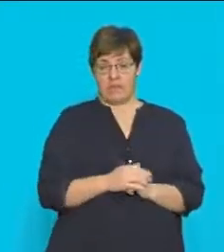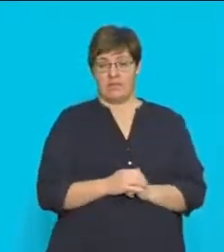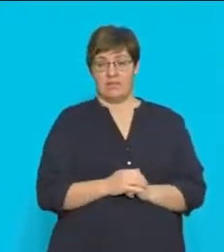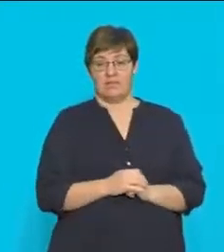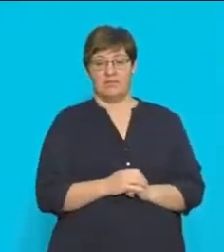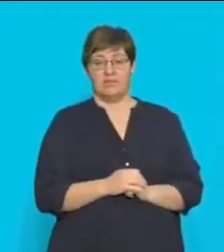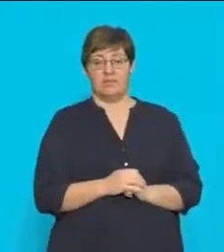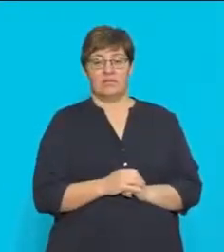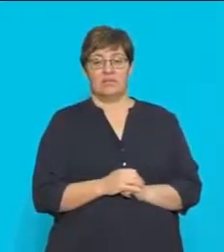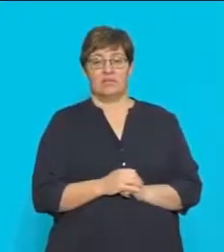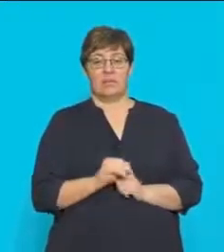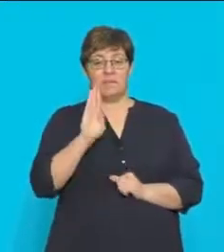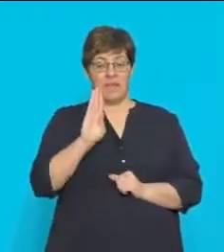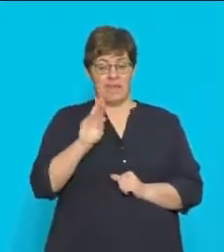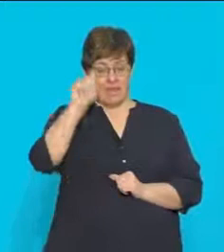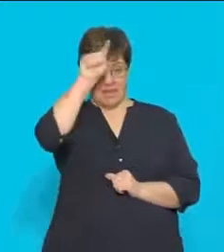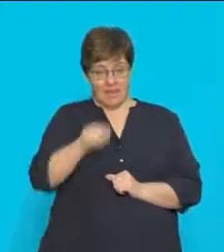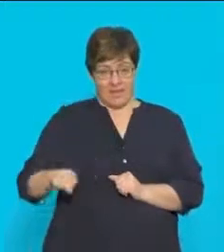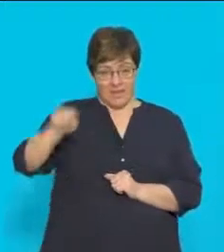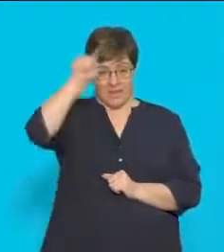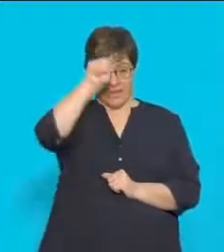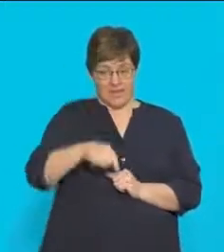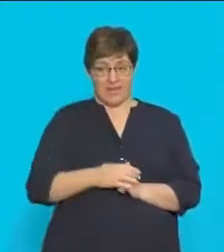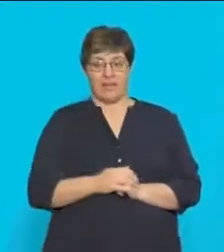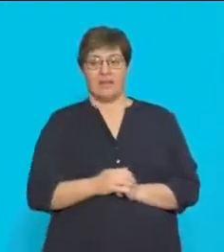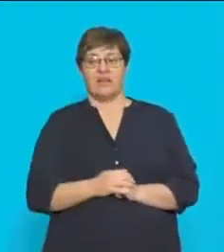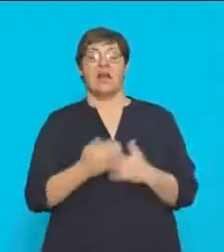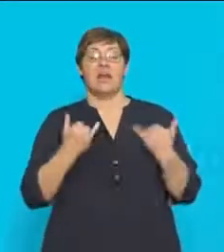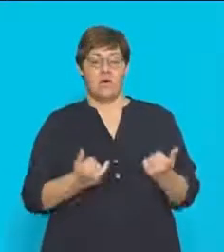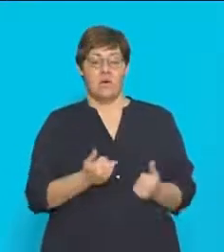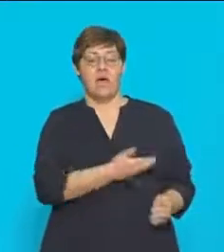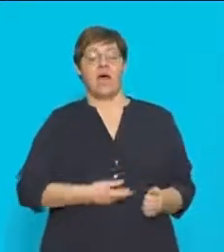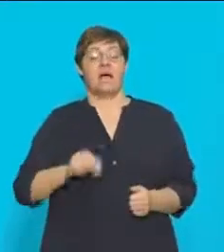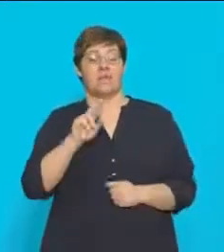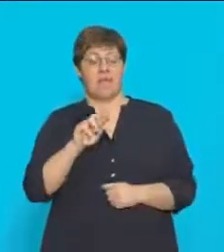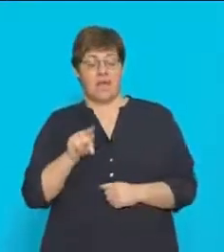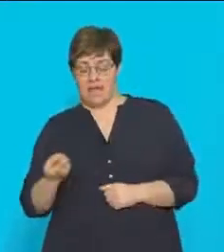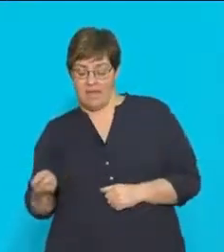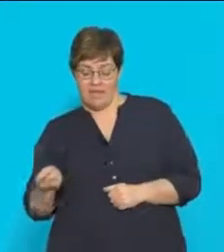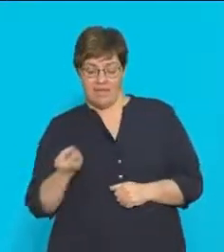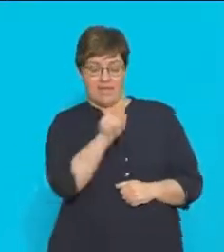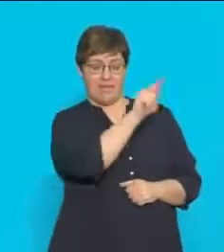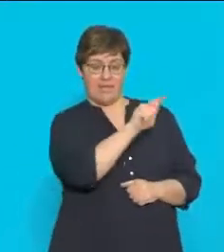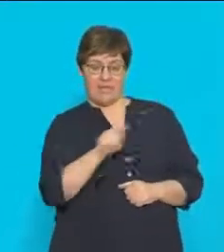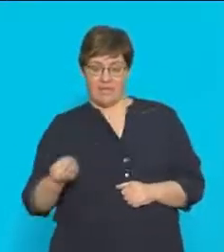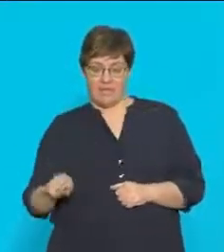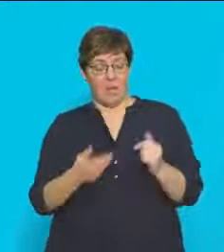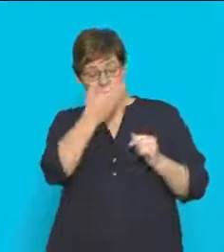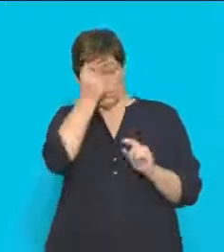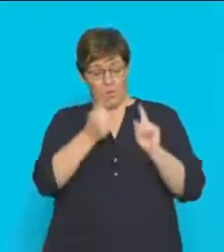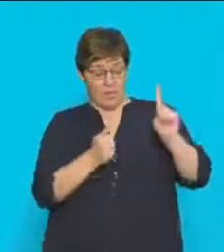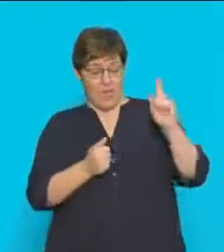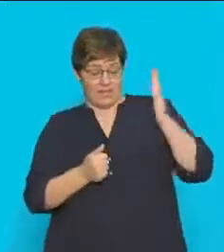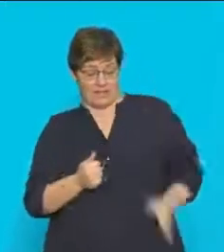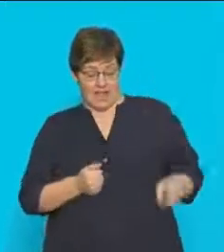one. And now we have our half pay containing our unknown as